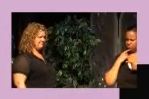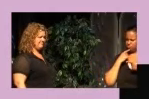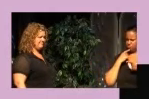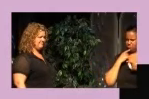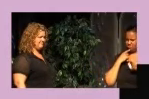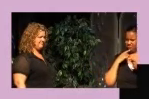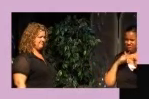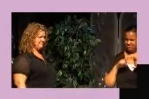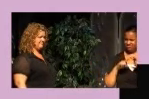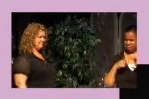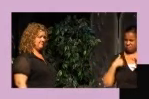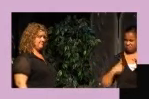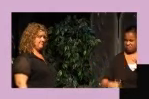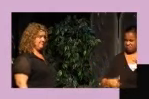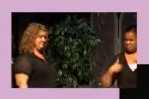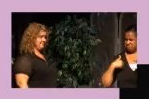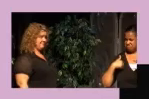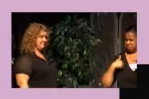even less of a neglect.